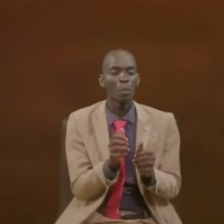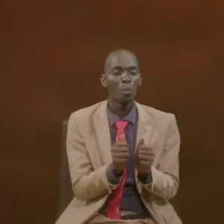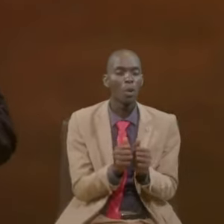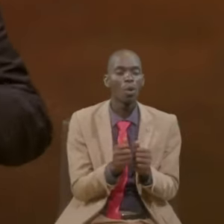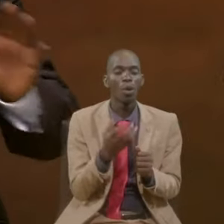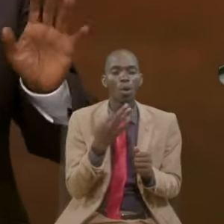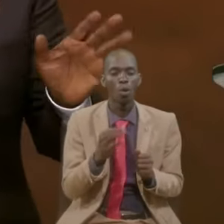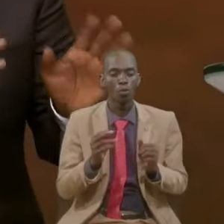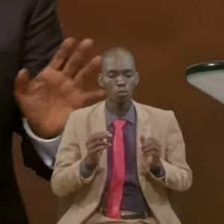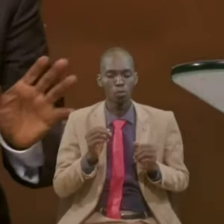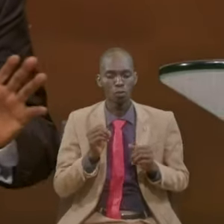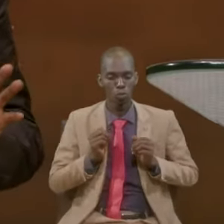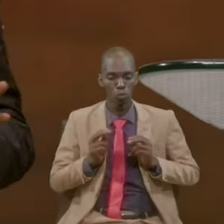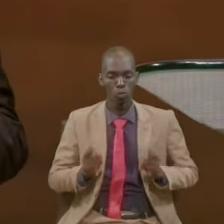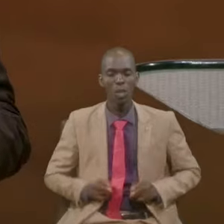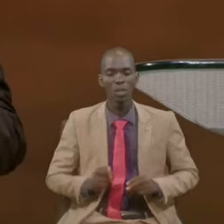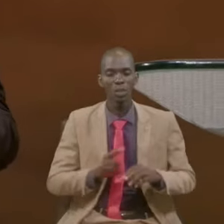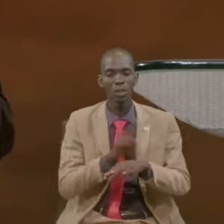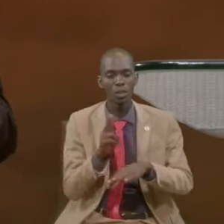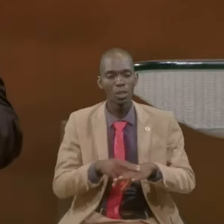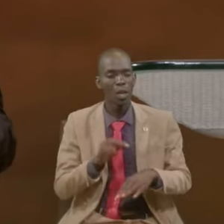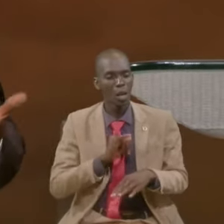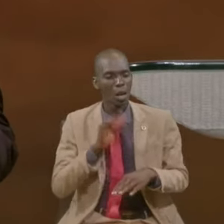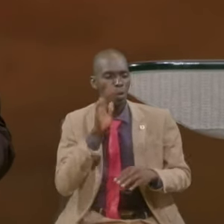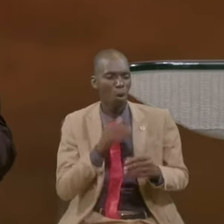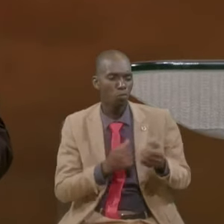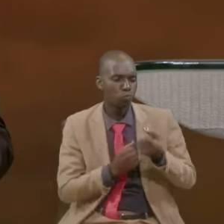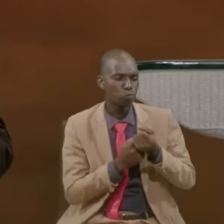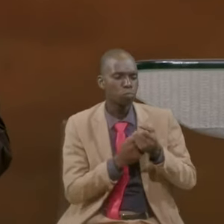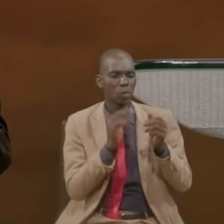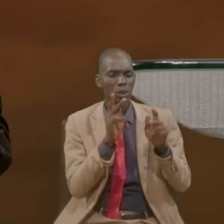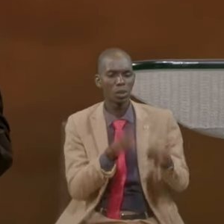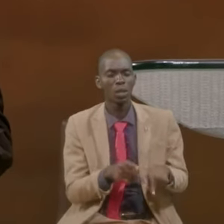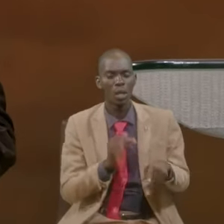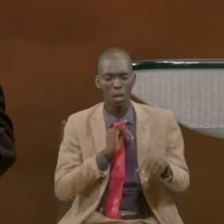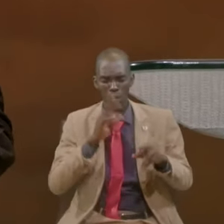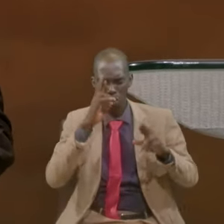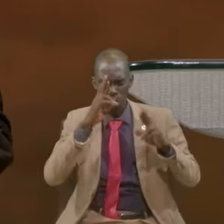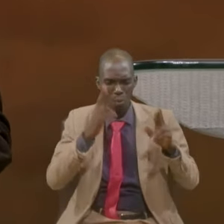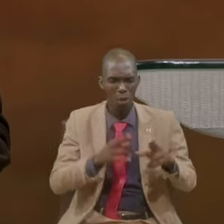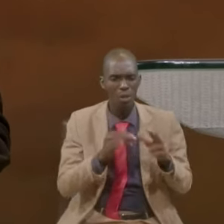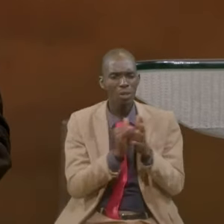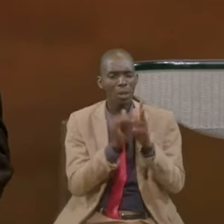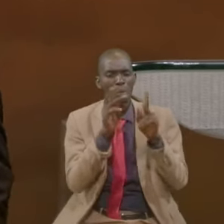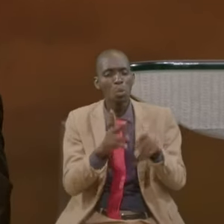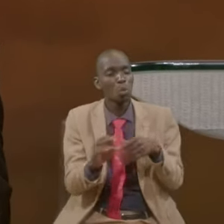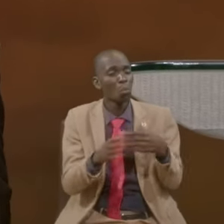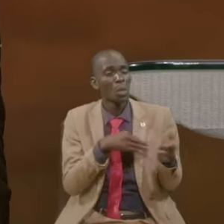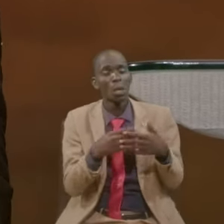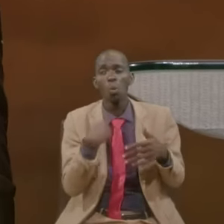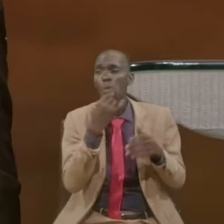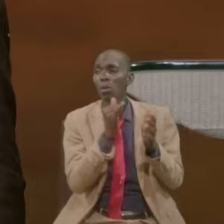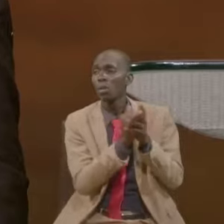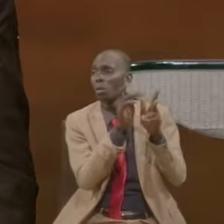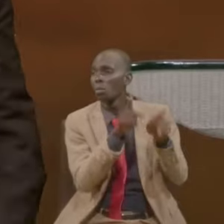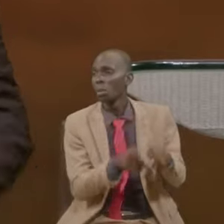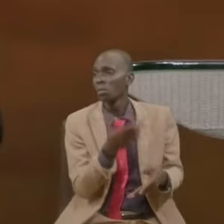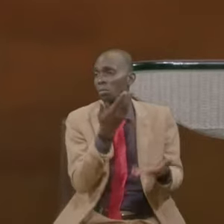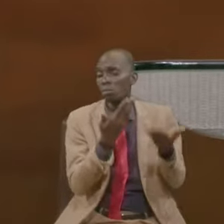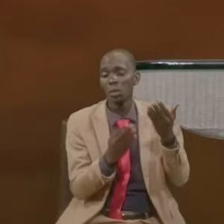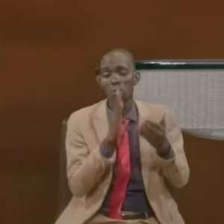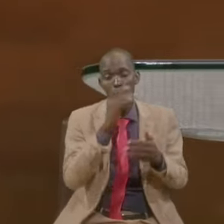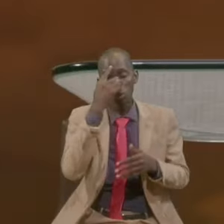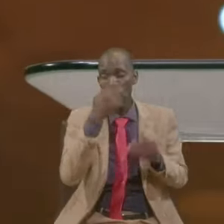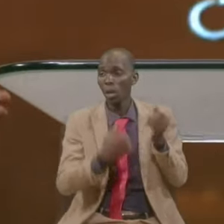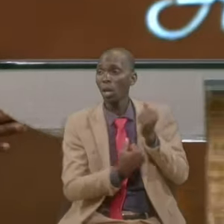human nature. I'm going to support them. I'm going to regard them, whoever they are, because they helped